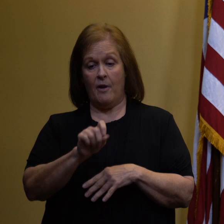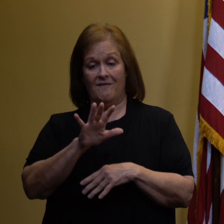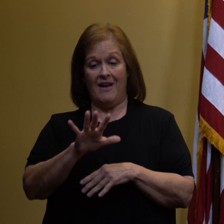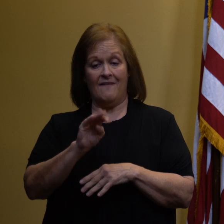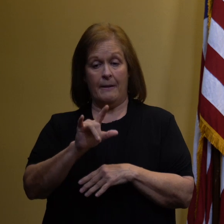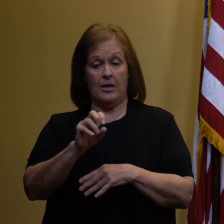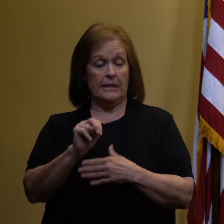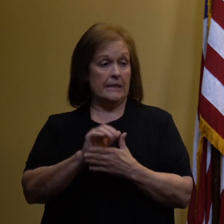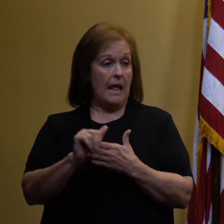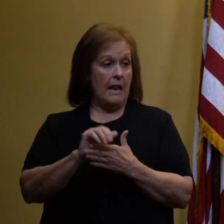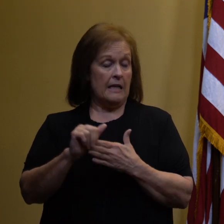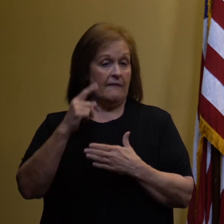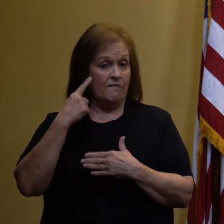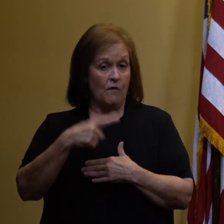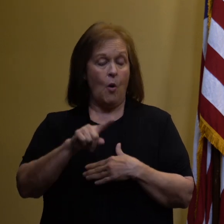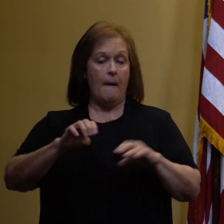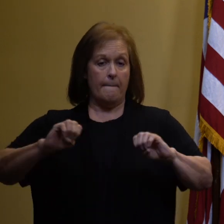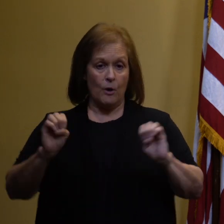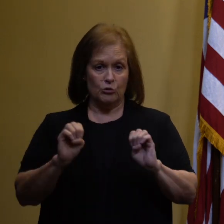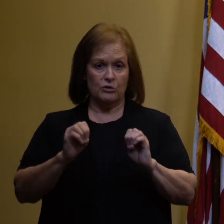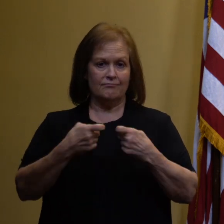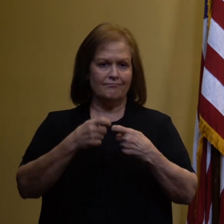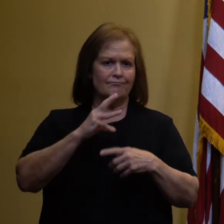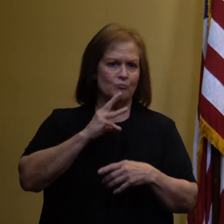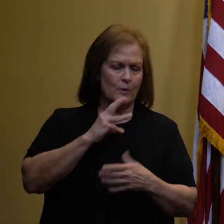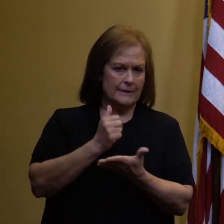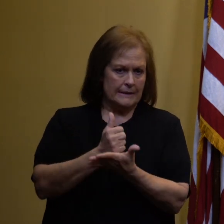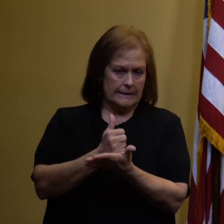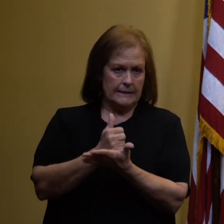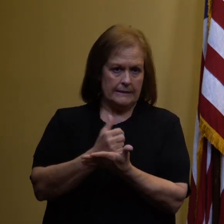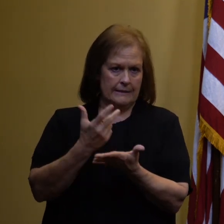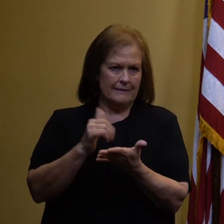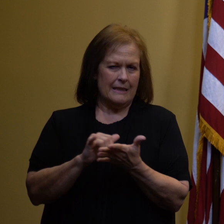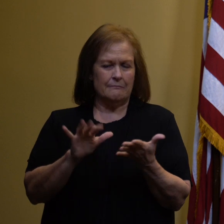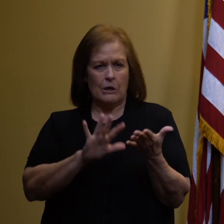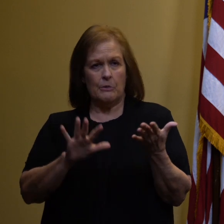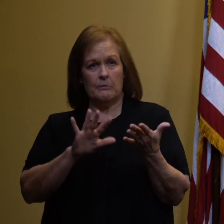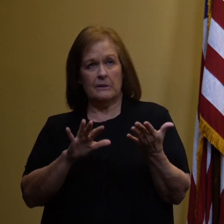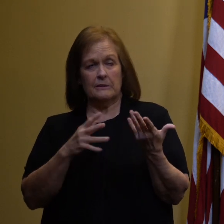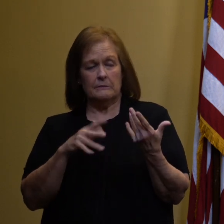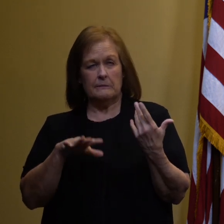million in emergency utility assistance, and that's been to approximately